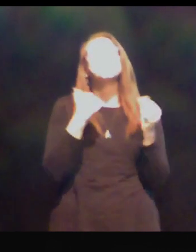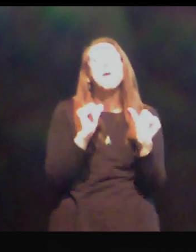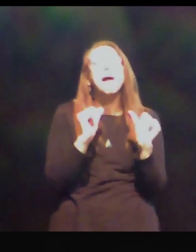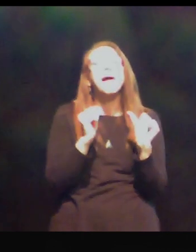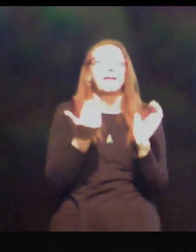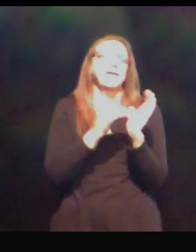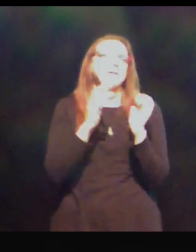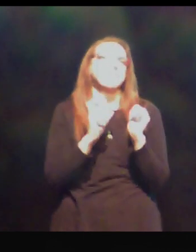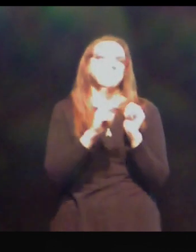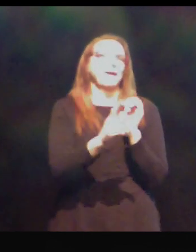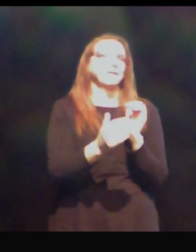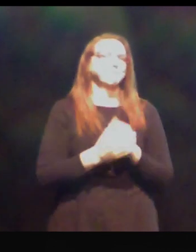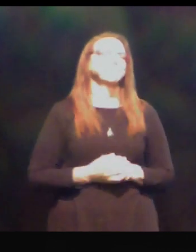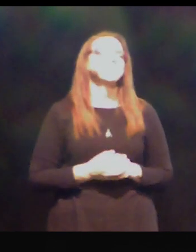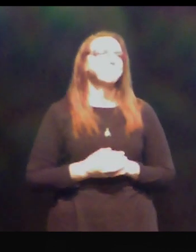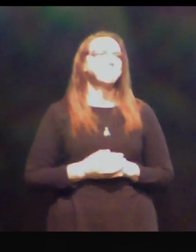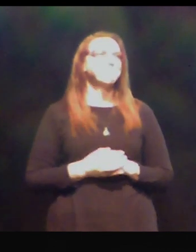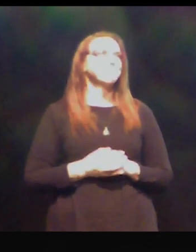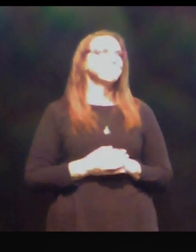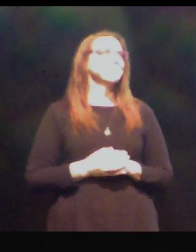back out there.